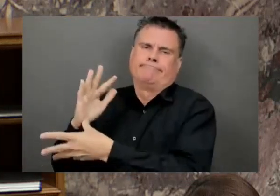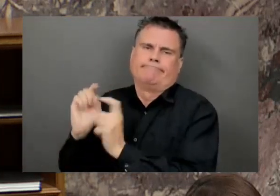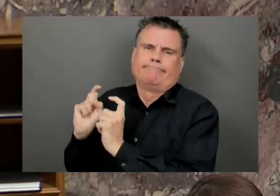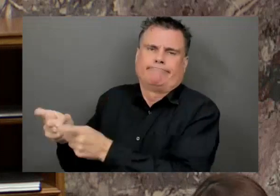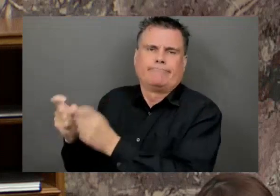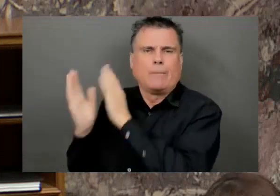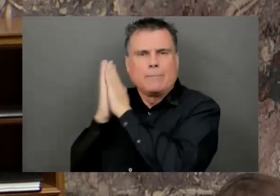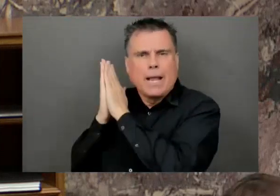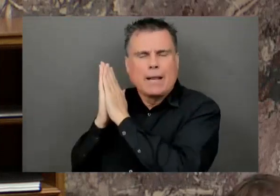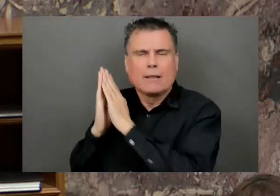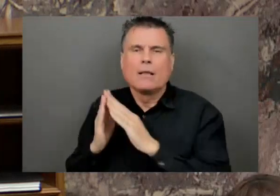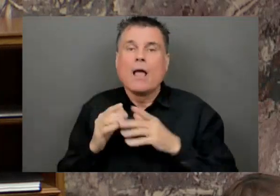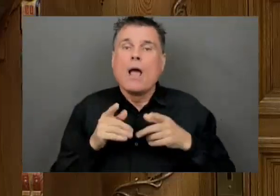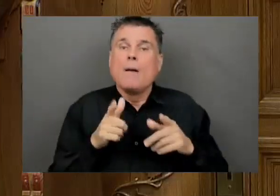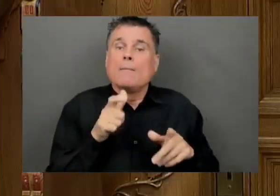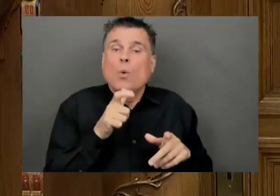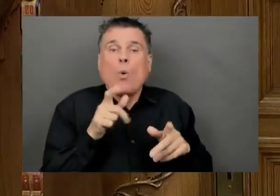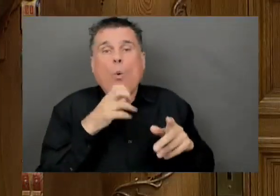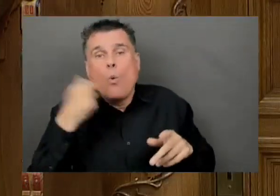deserve?